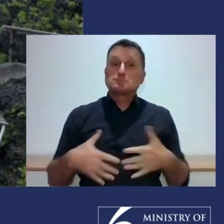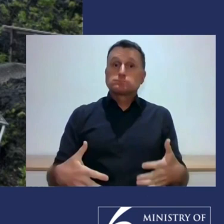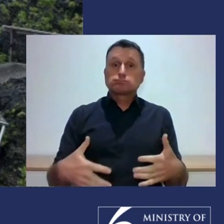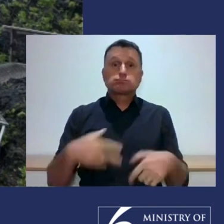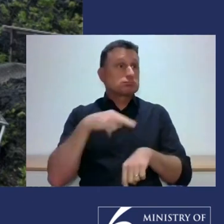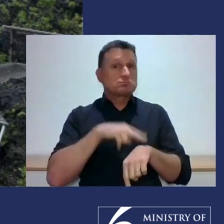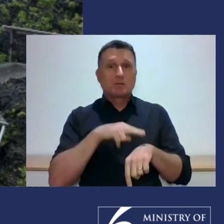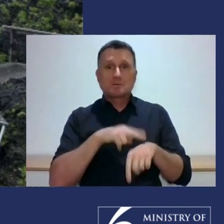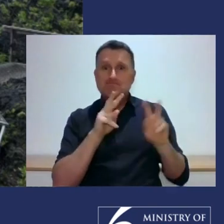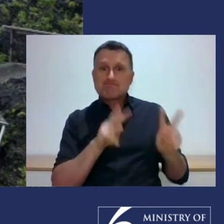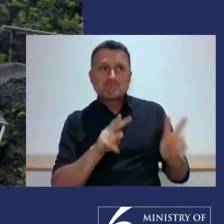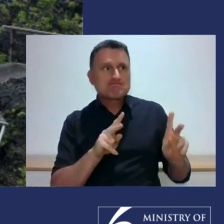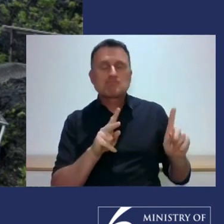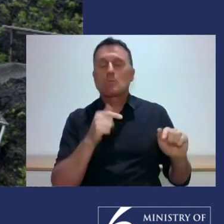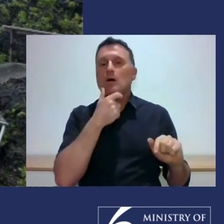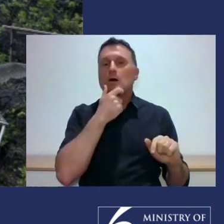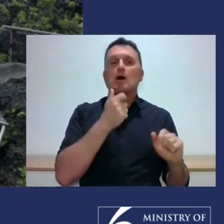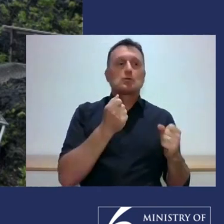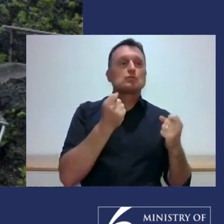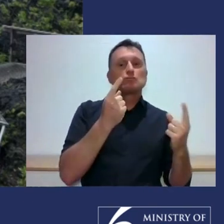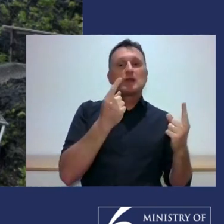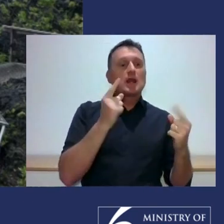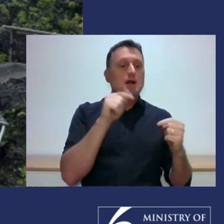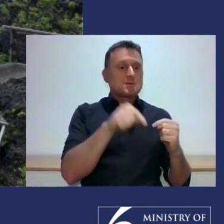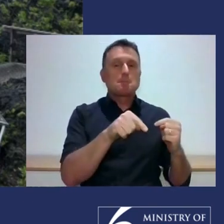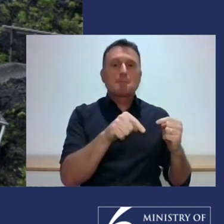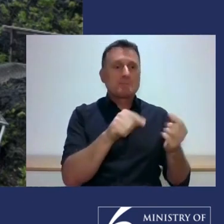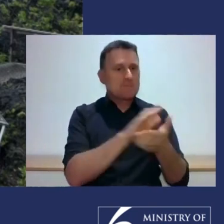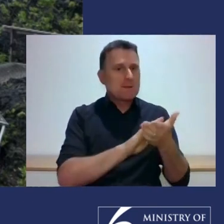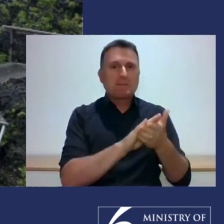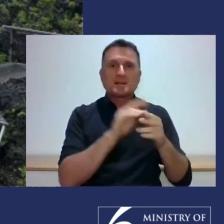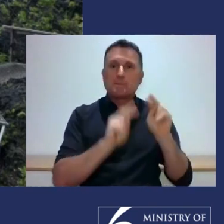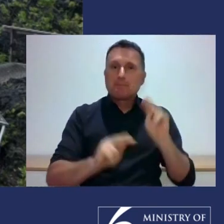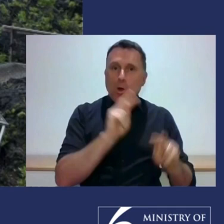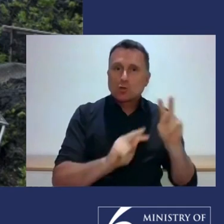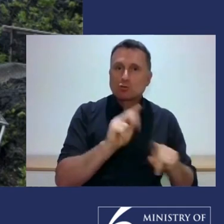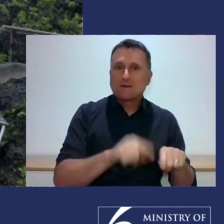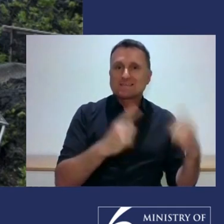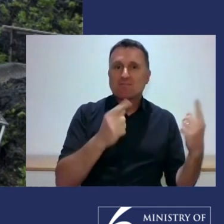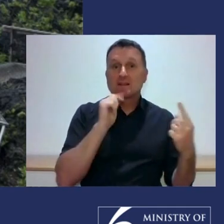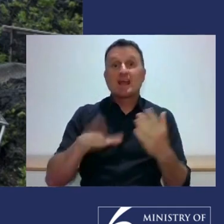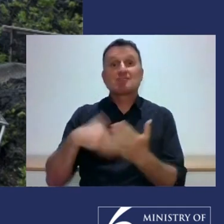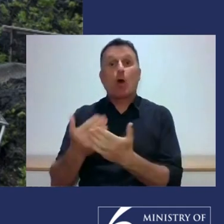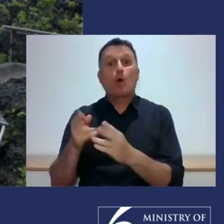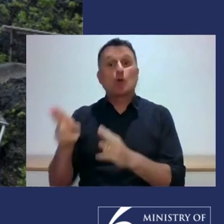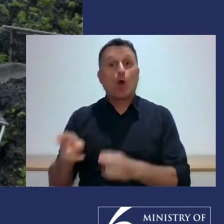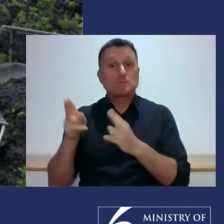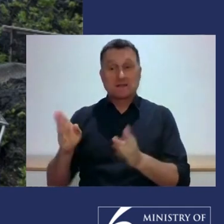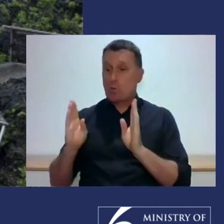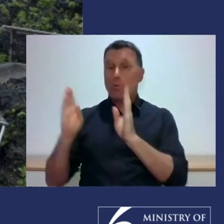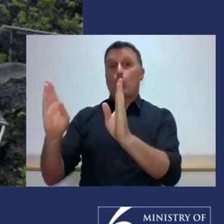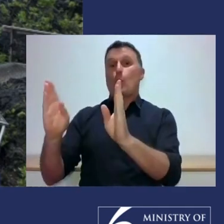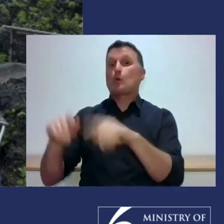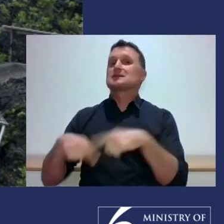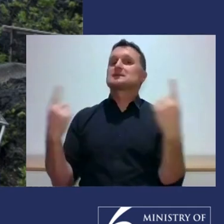have that intensity of the monitoring that they do have, which is very different from when they're on ward 7, say, for